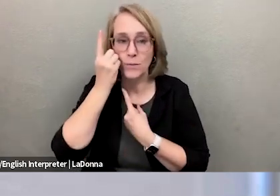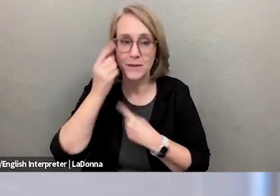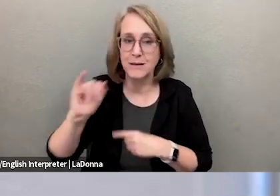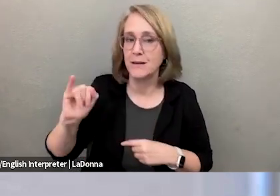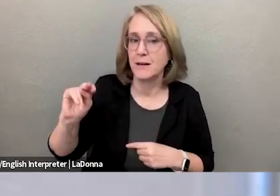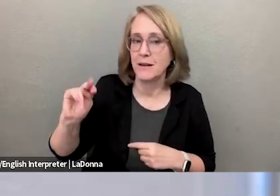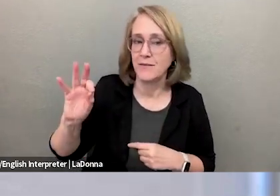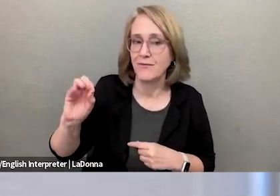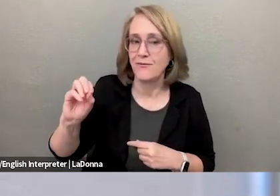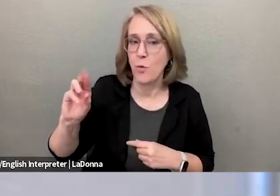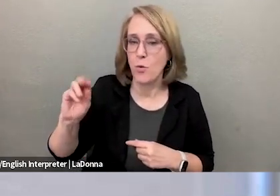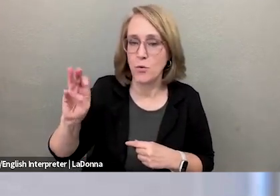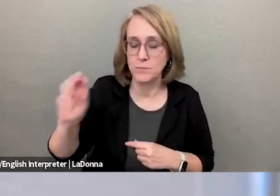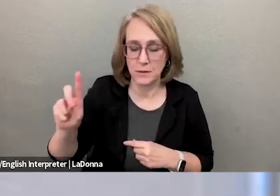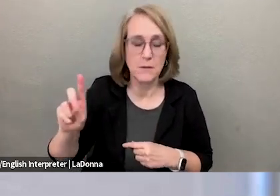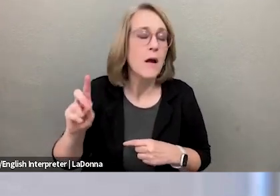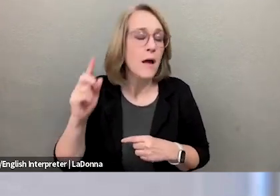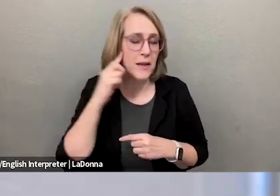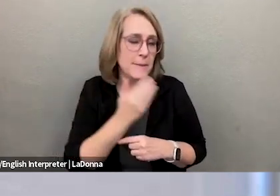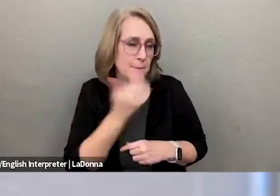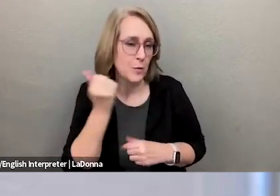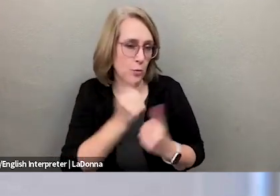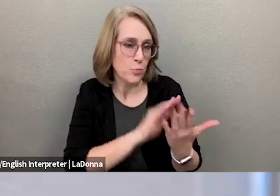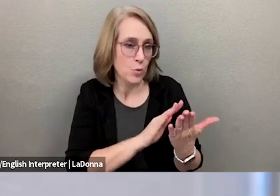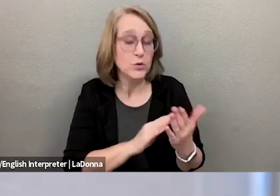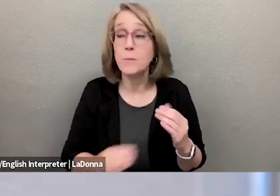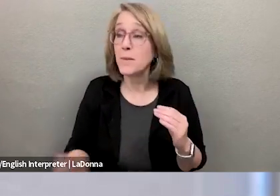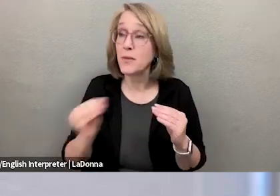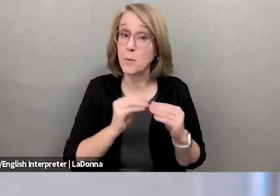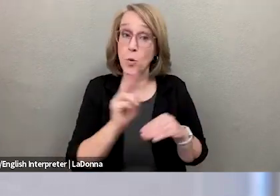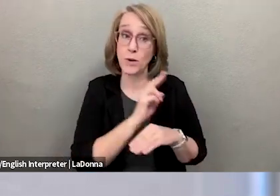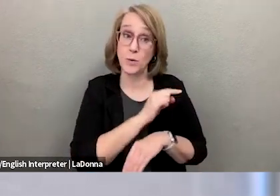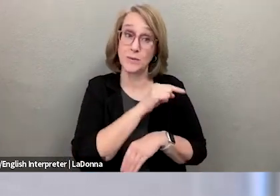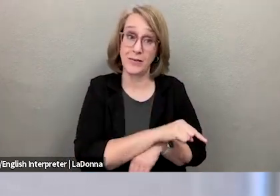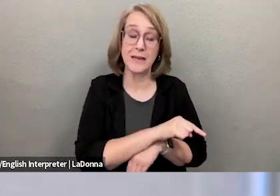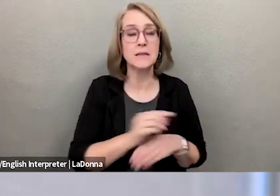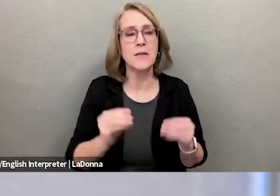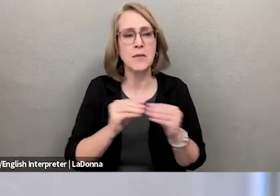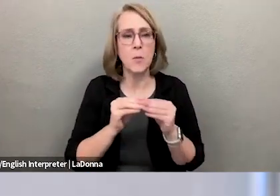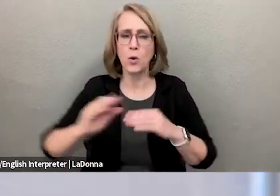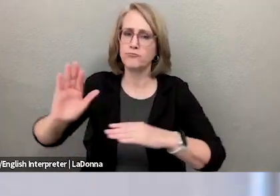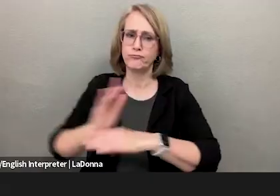up those examples for replication, the more spread that we'll have.